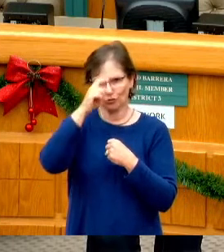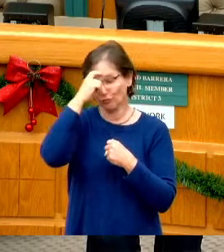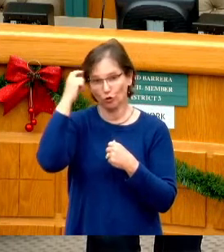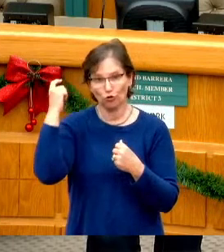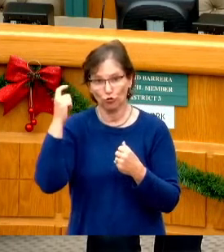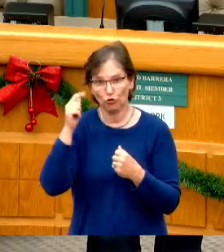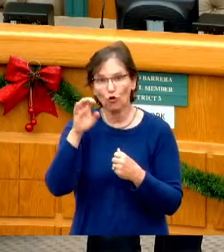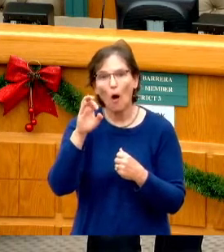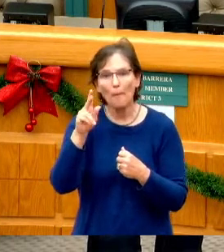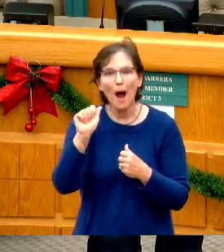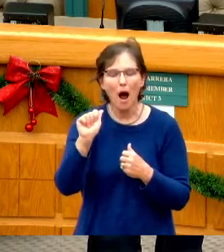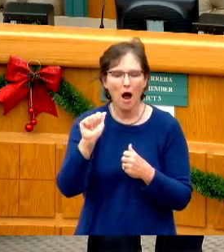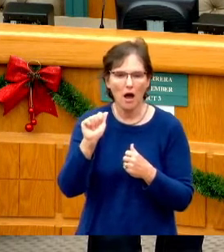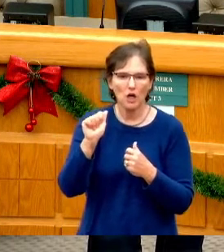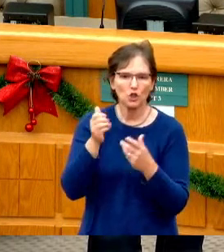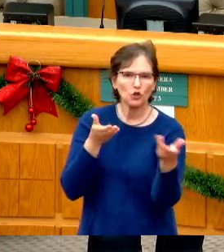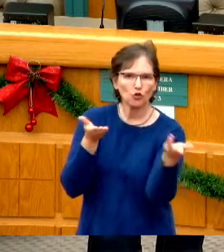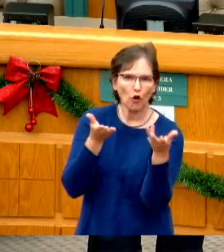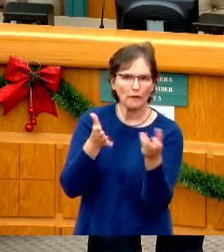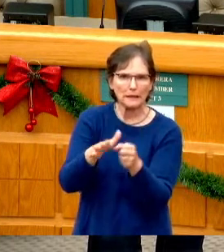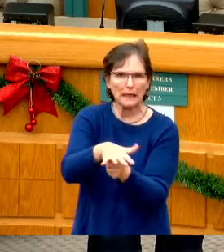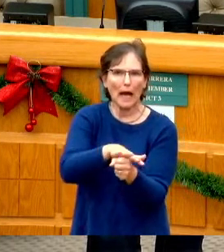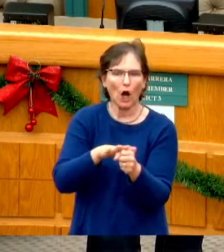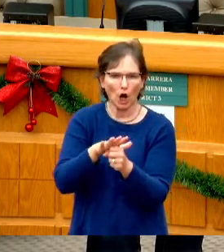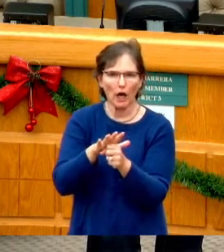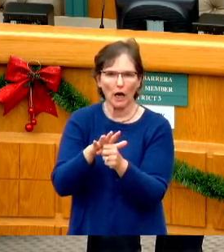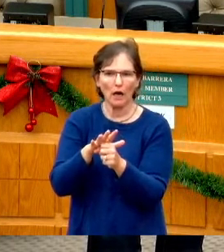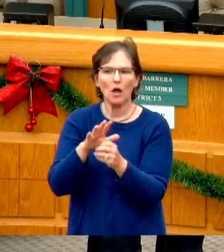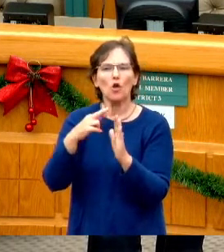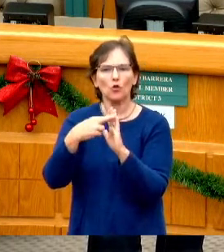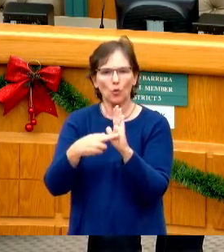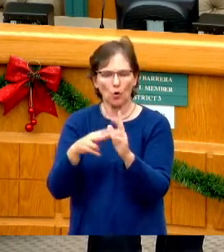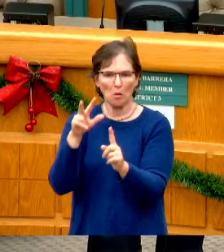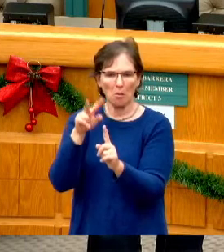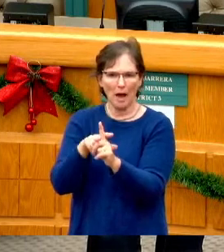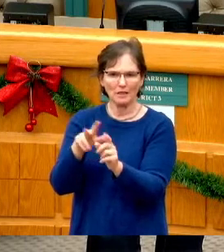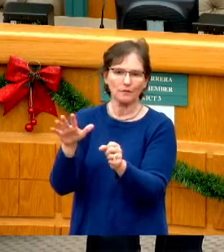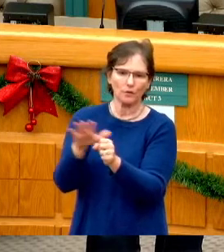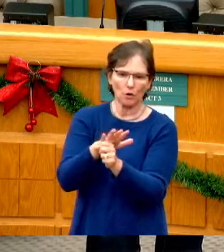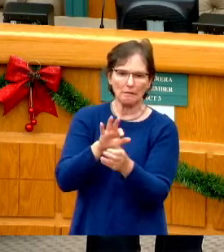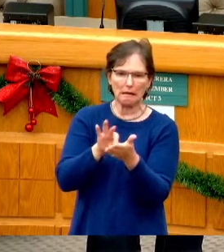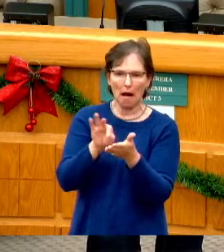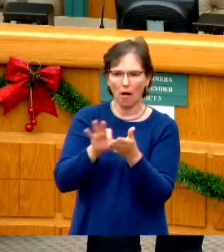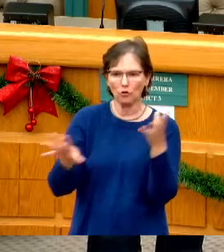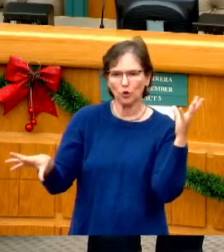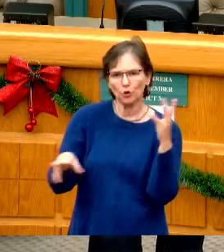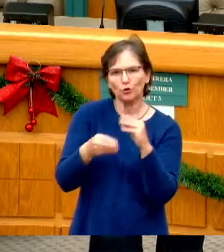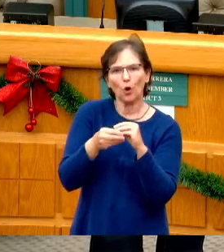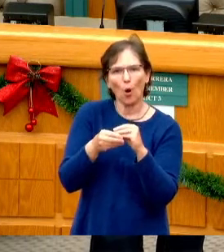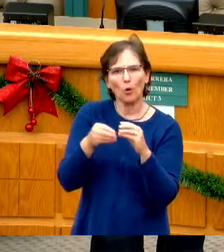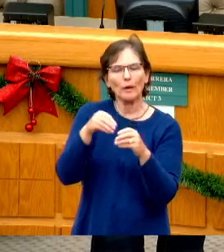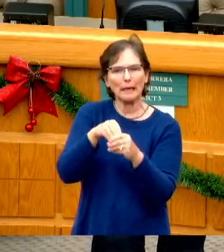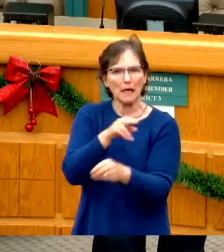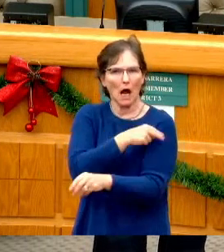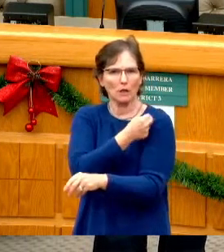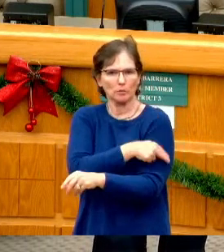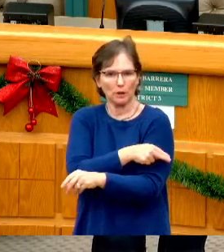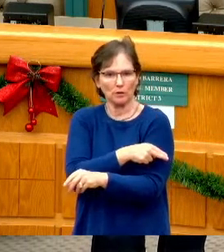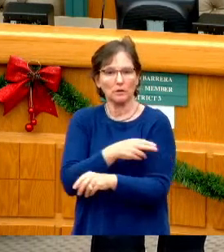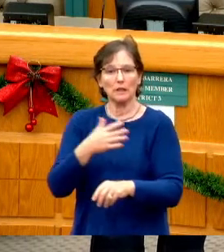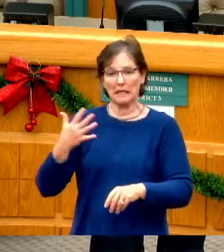Bend, and that rule applies to the whole Coastal Bend area. And it has to be 15%